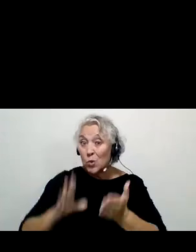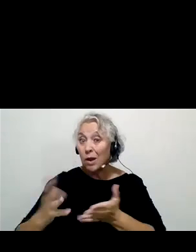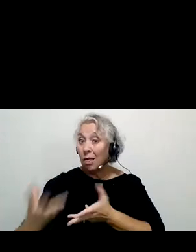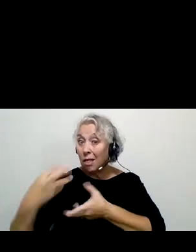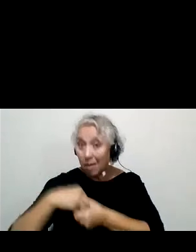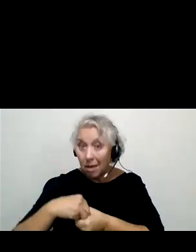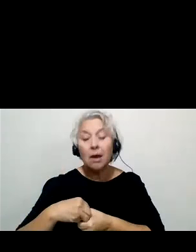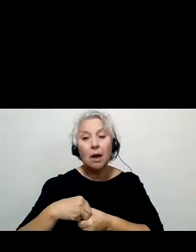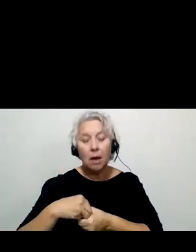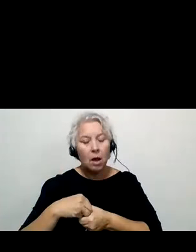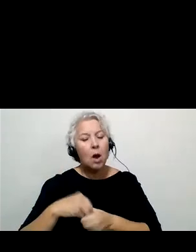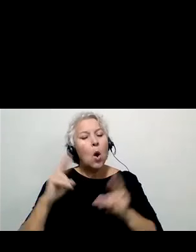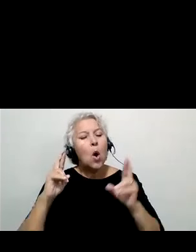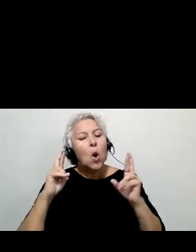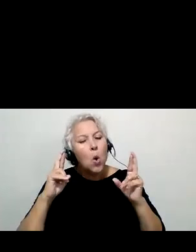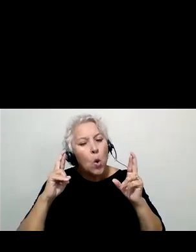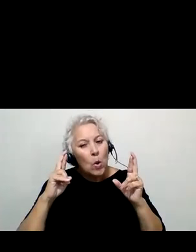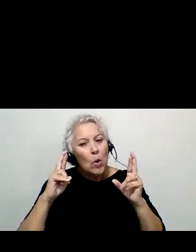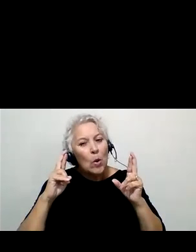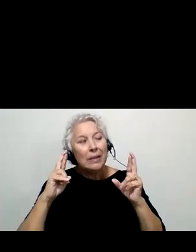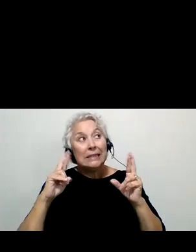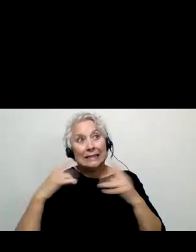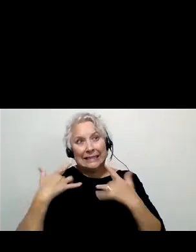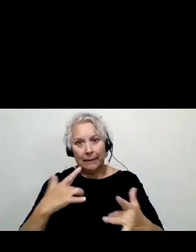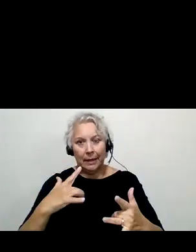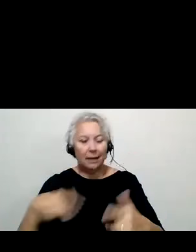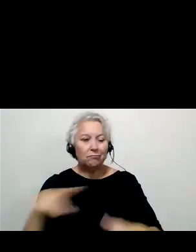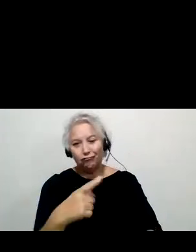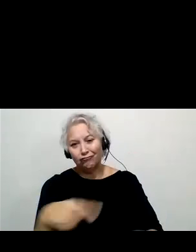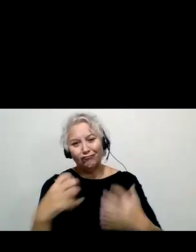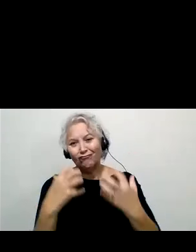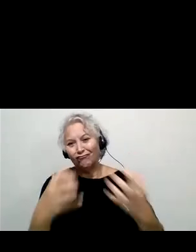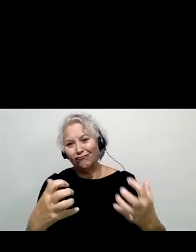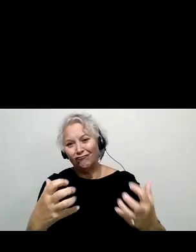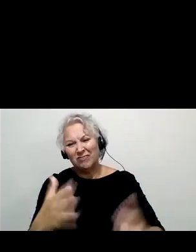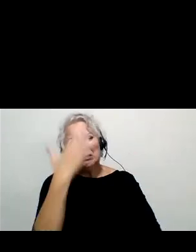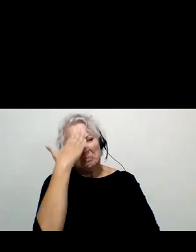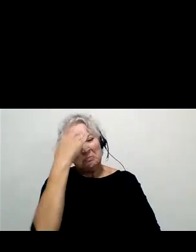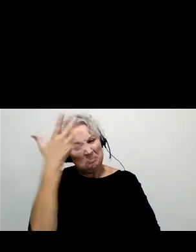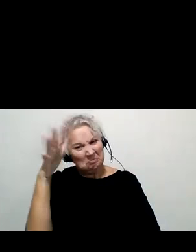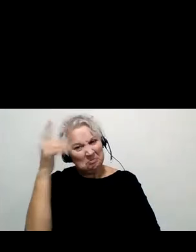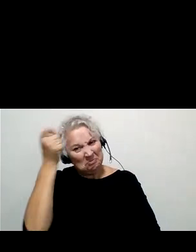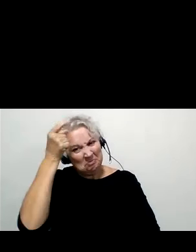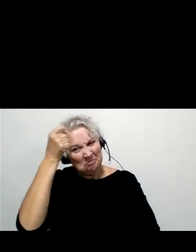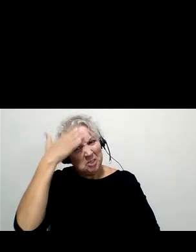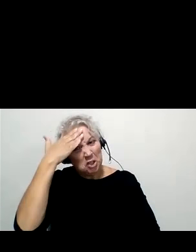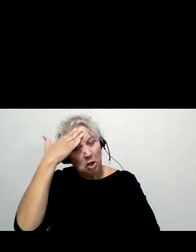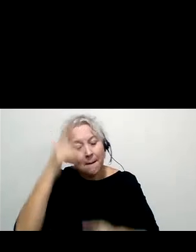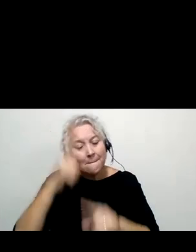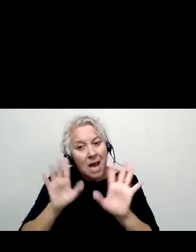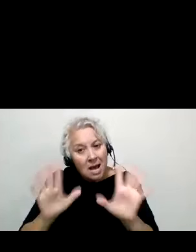participation. And I know usually I am talking to the choir whenever I say this, but I firmly